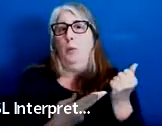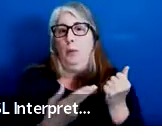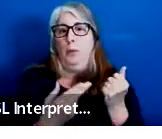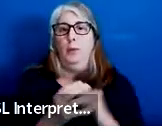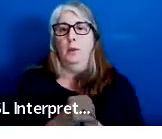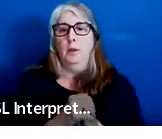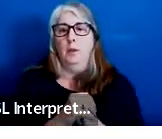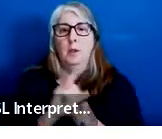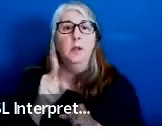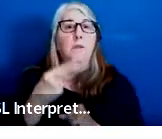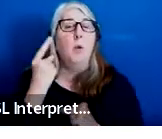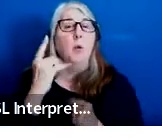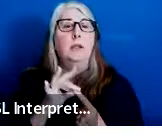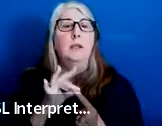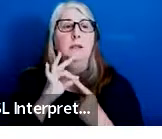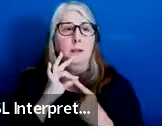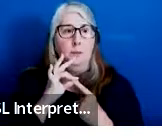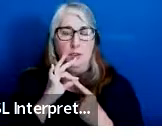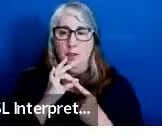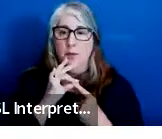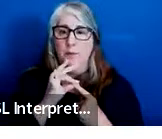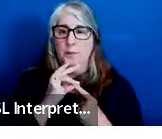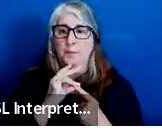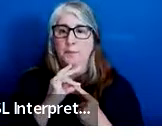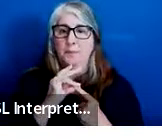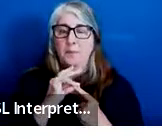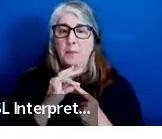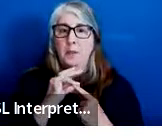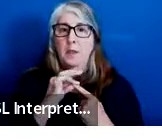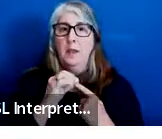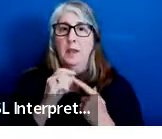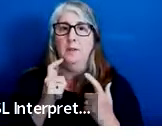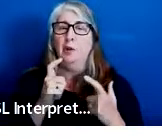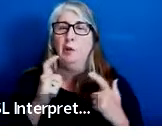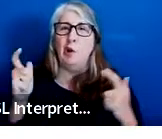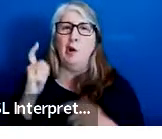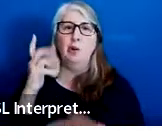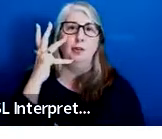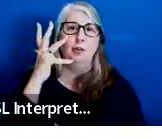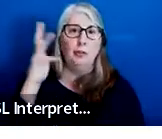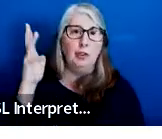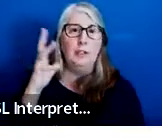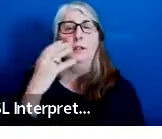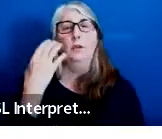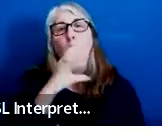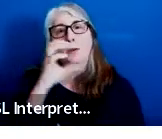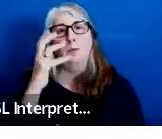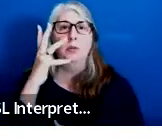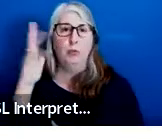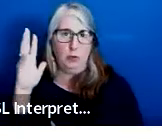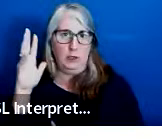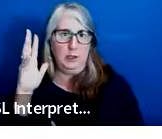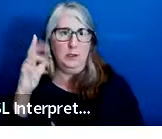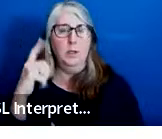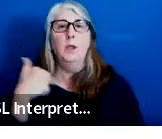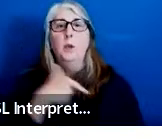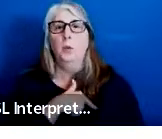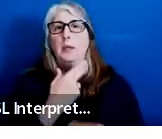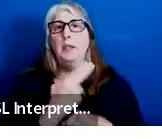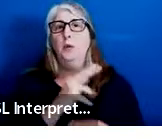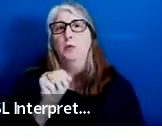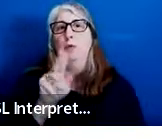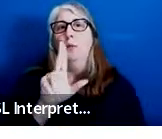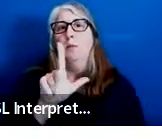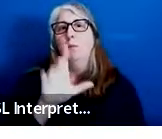The only real exception is the large pieces of tree material and the Christmas trees that we make into the mulch that we use for